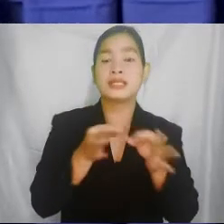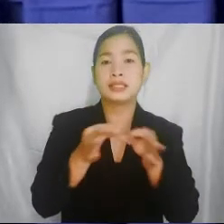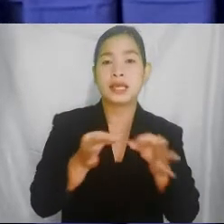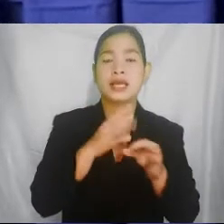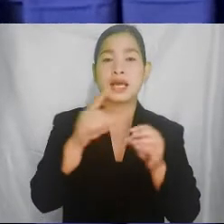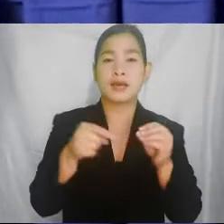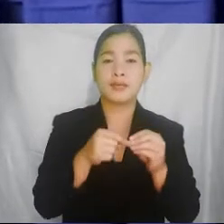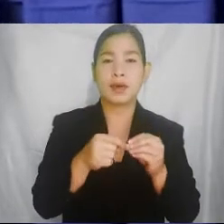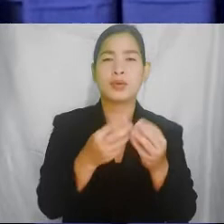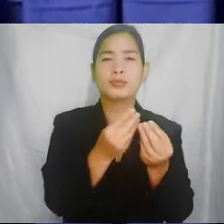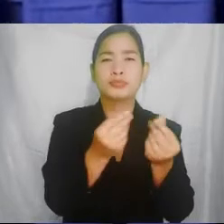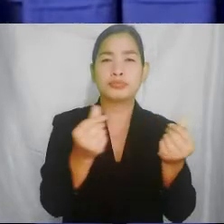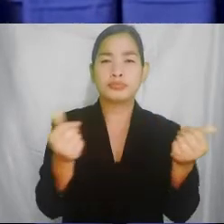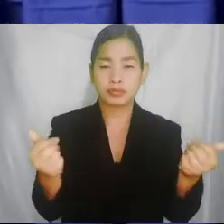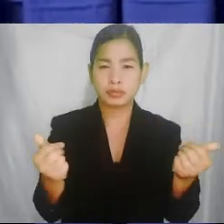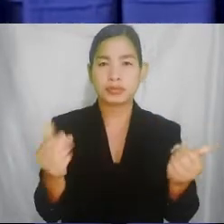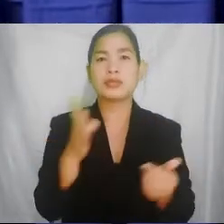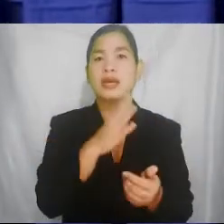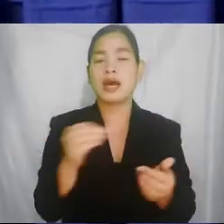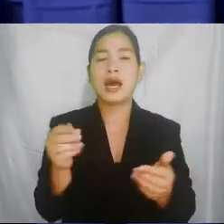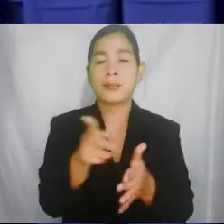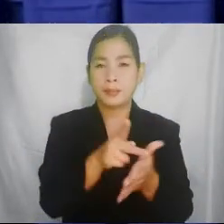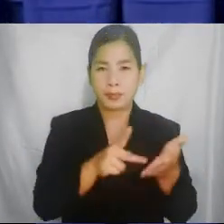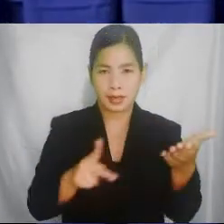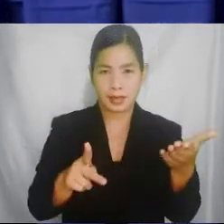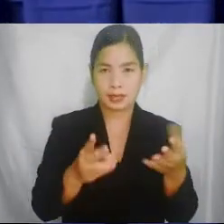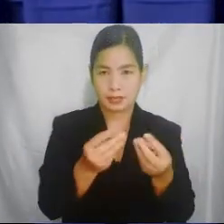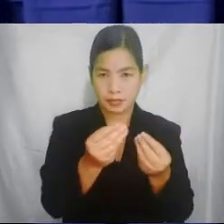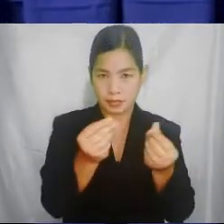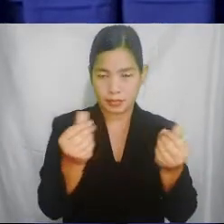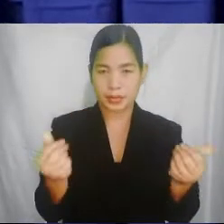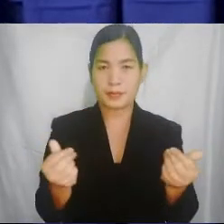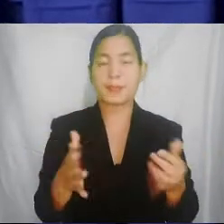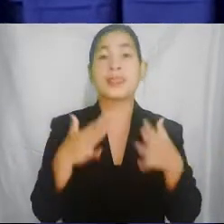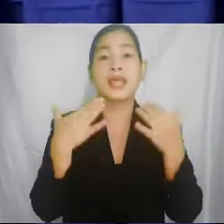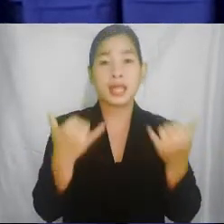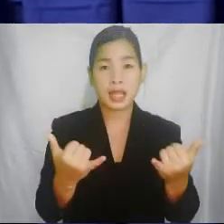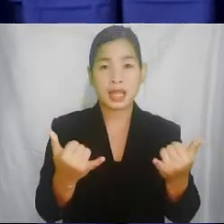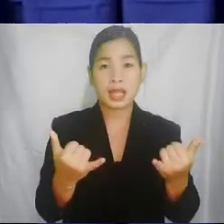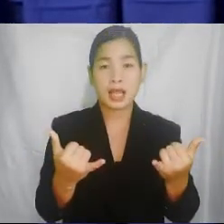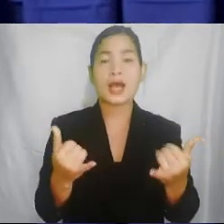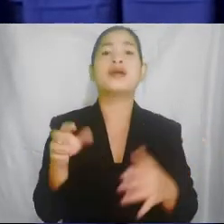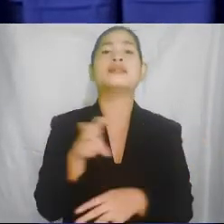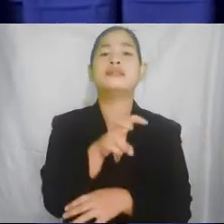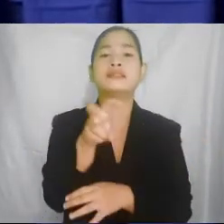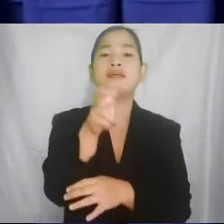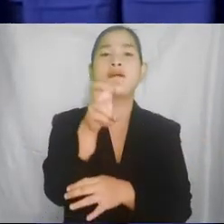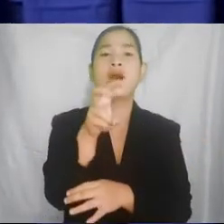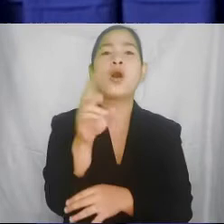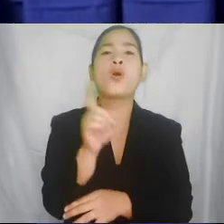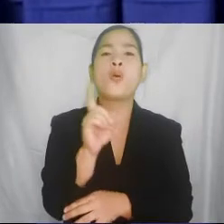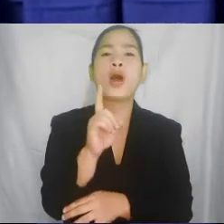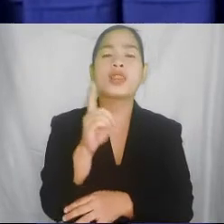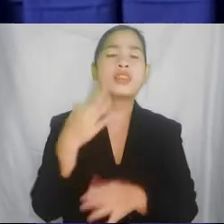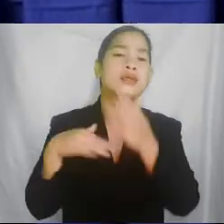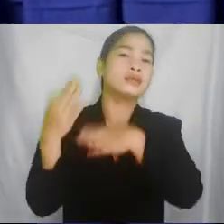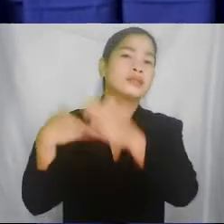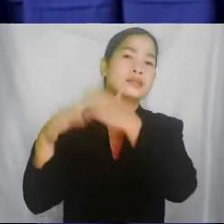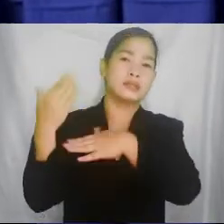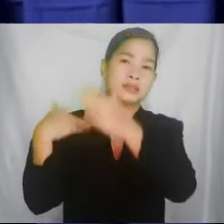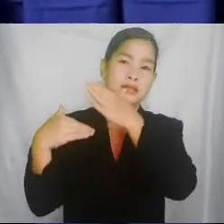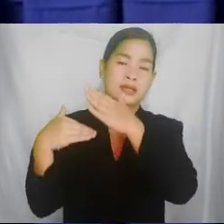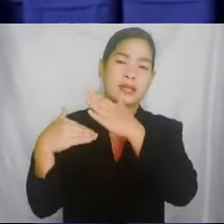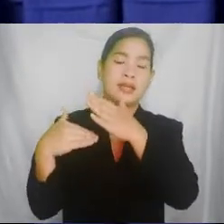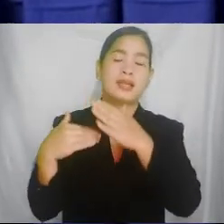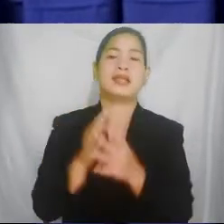and properties. Today, you will be exploring some historical milestones in the field of